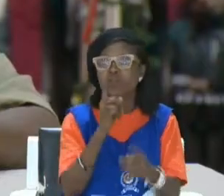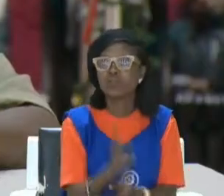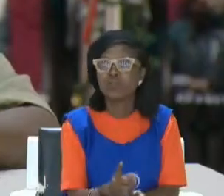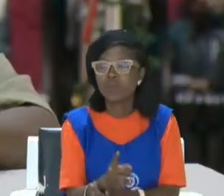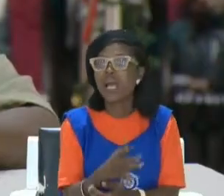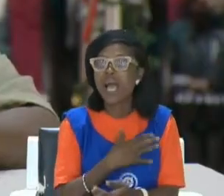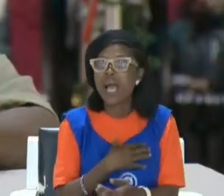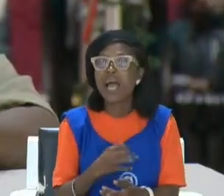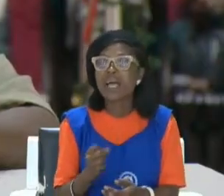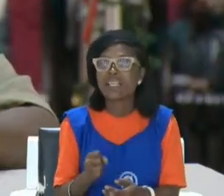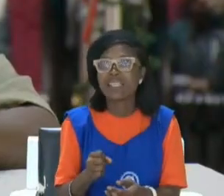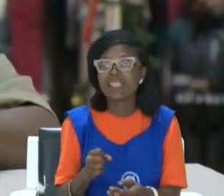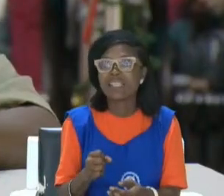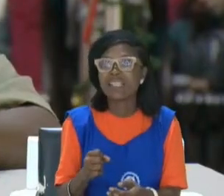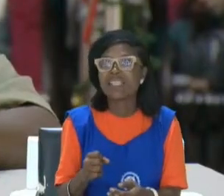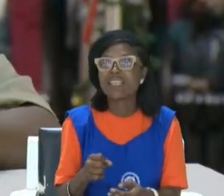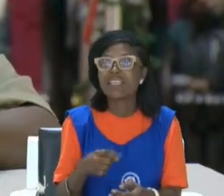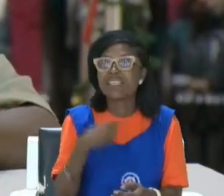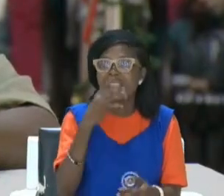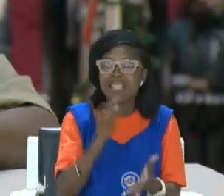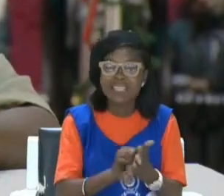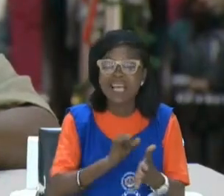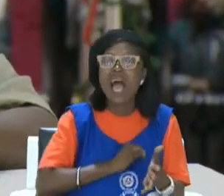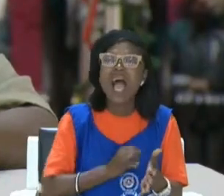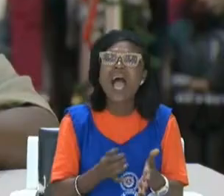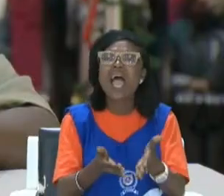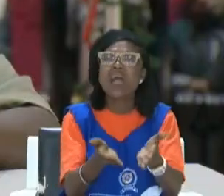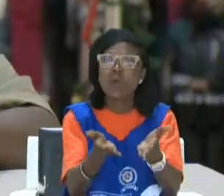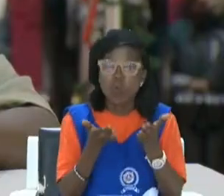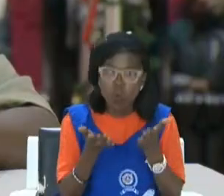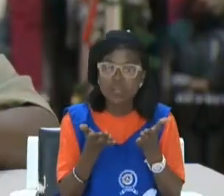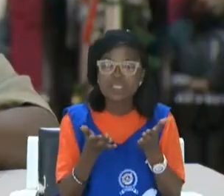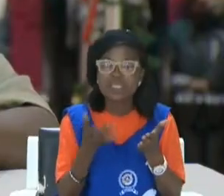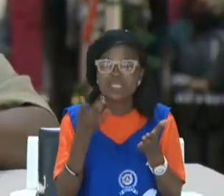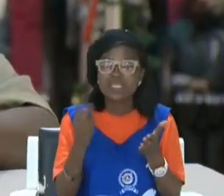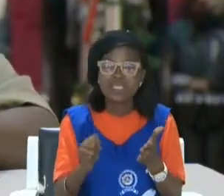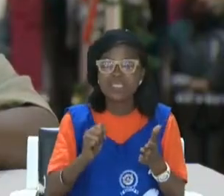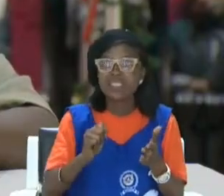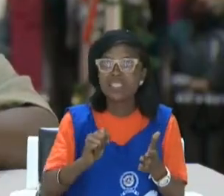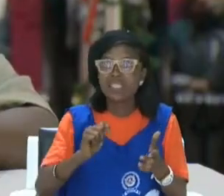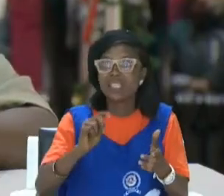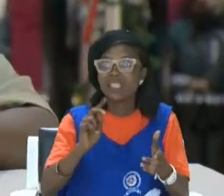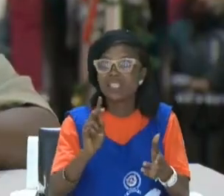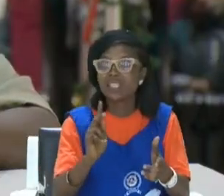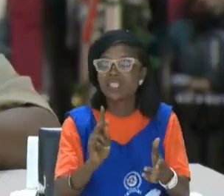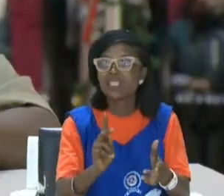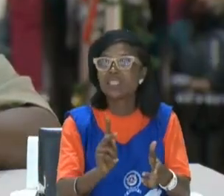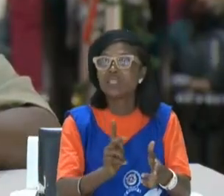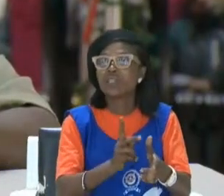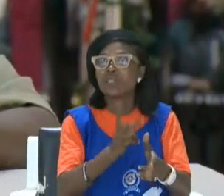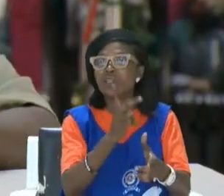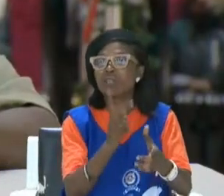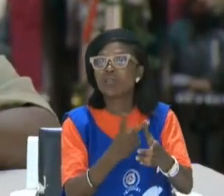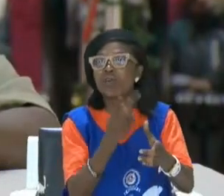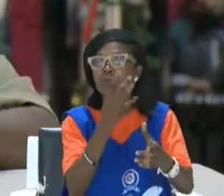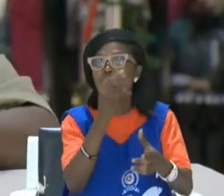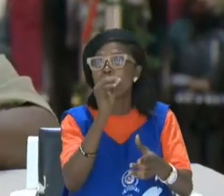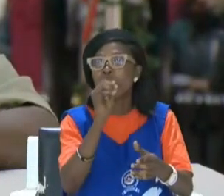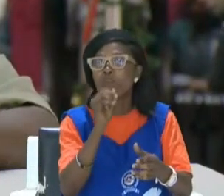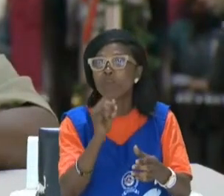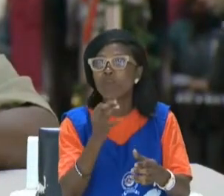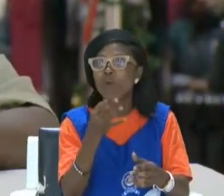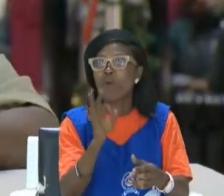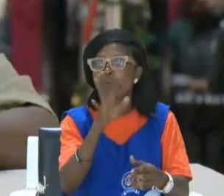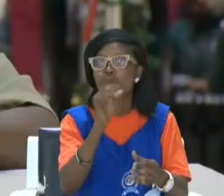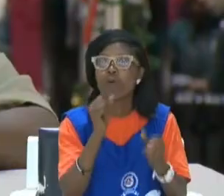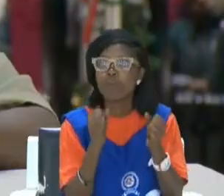And Elisha said, "I want a double portion of your spirit." Remember what Elijah said? He said, "You have asked a